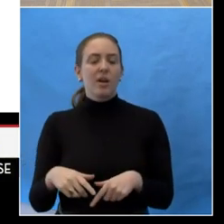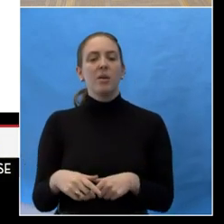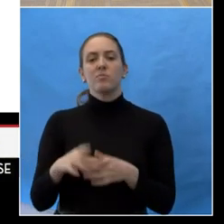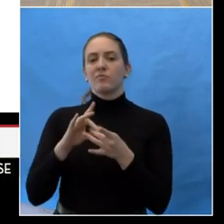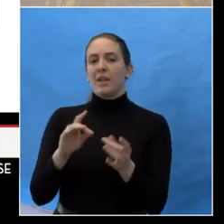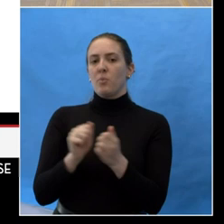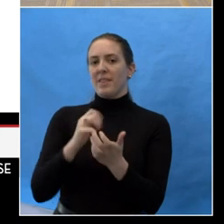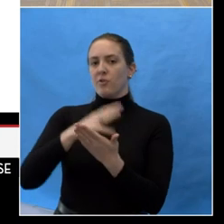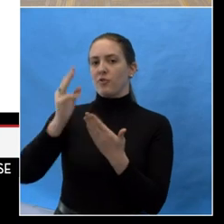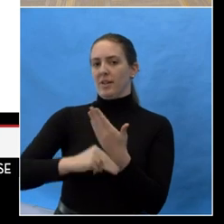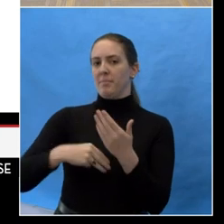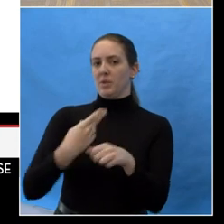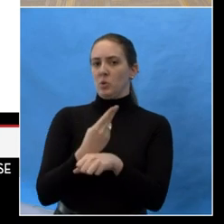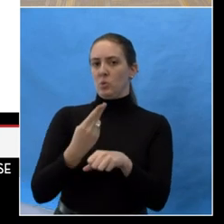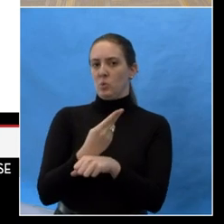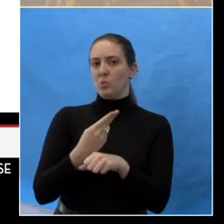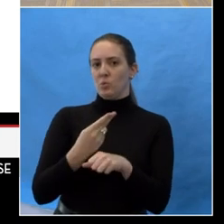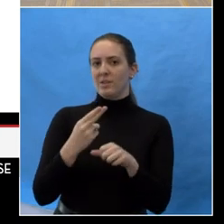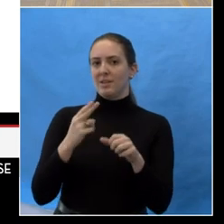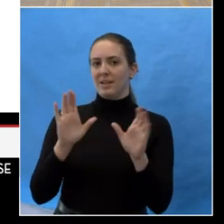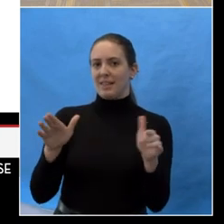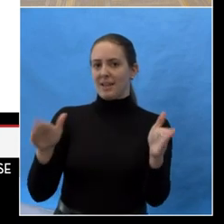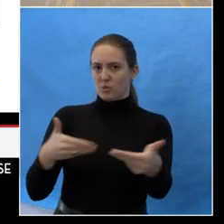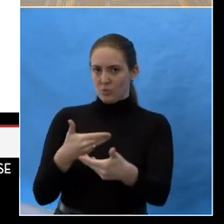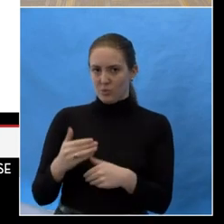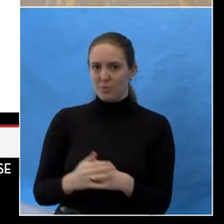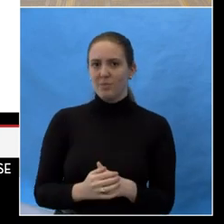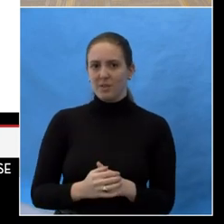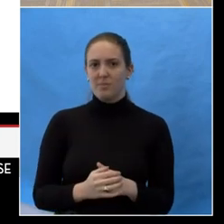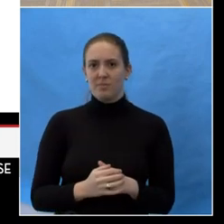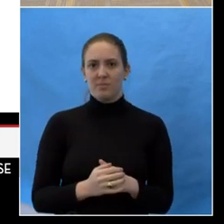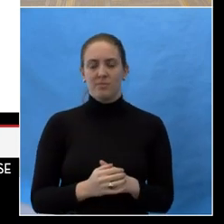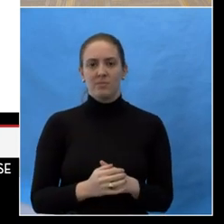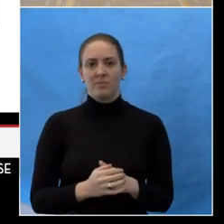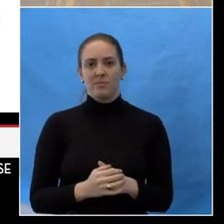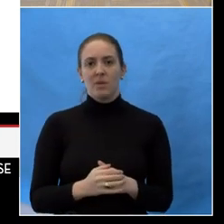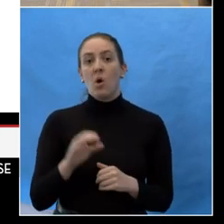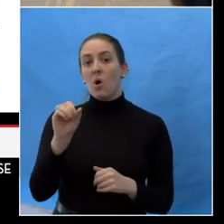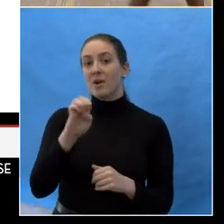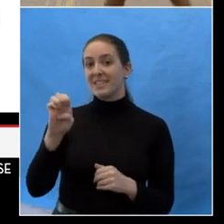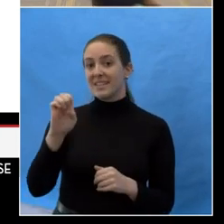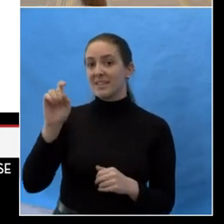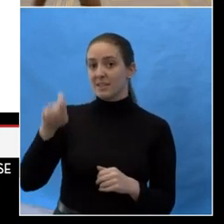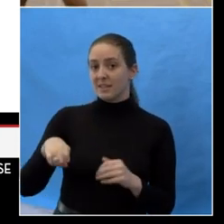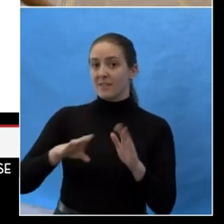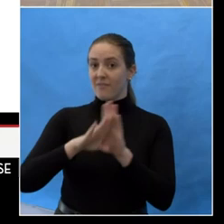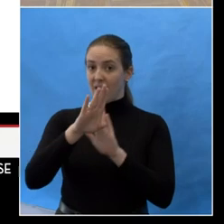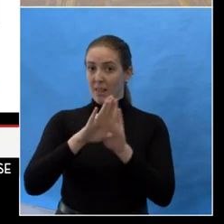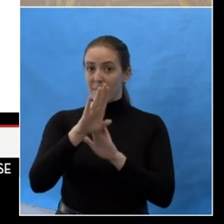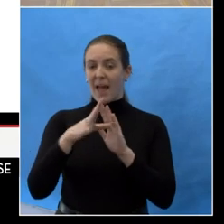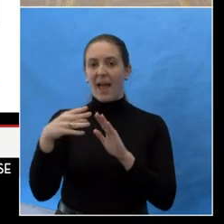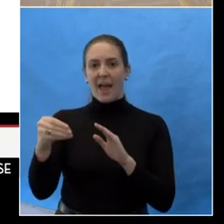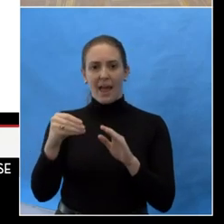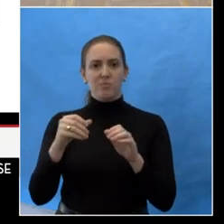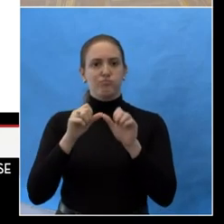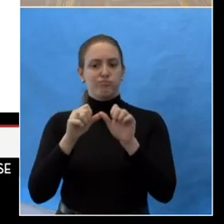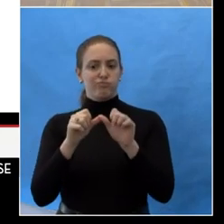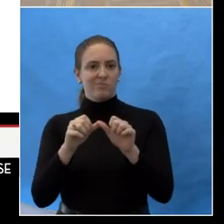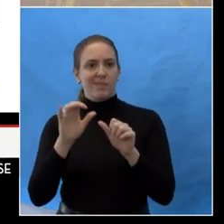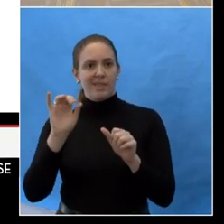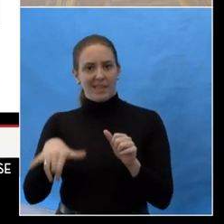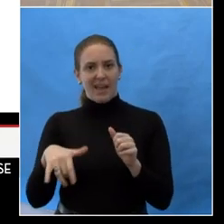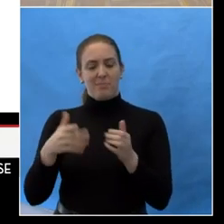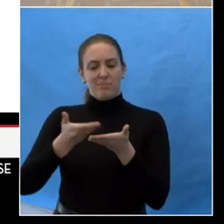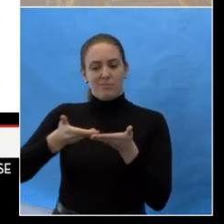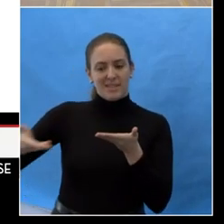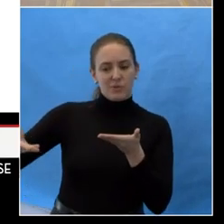classrooms. Recommendation 4.2 proposes that OSSI develop and maintain a list of high-quality instructional materials.